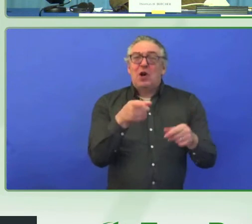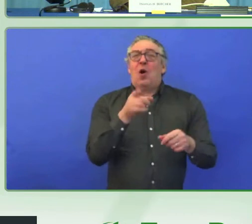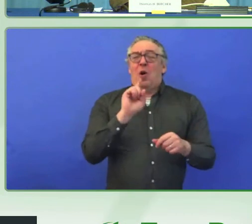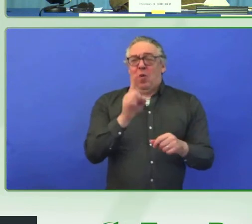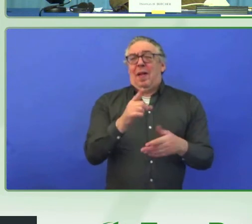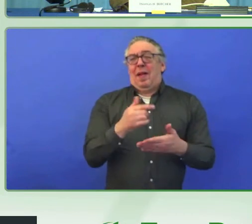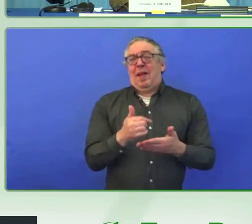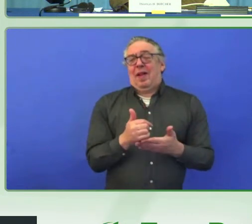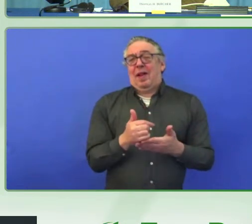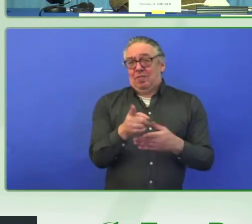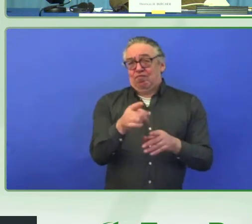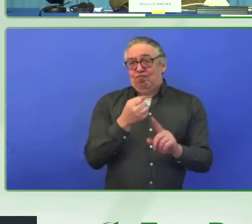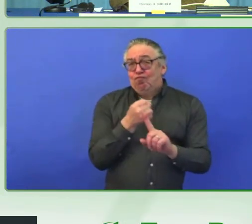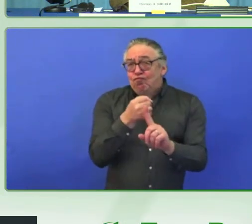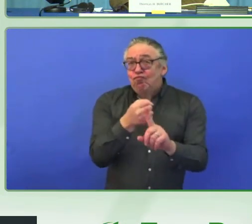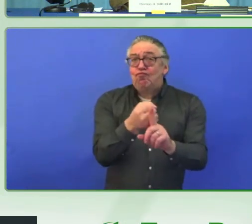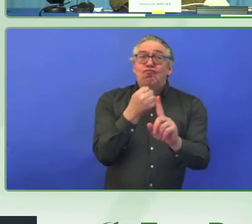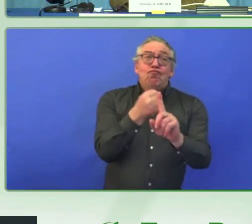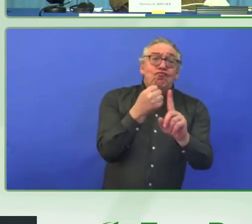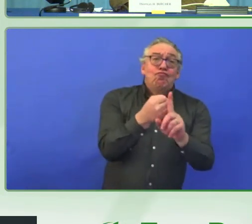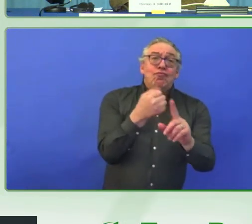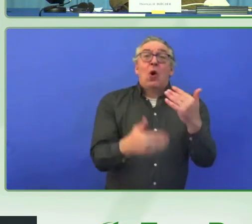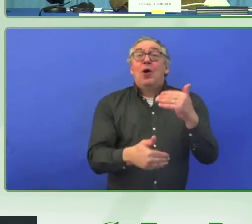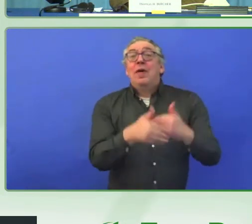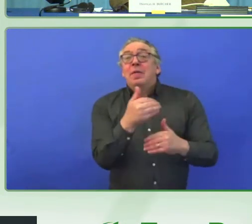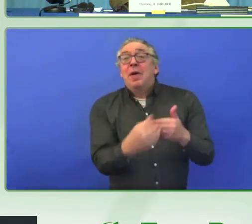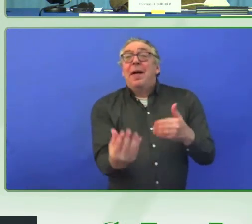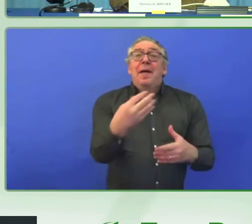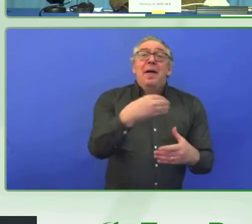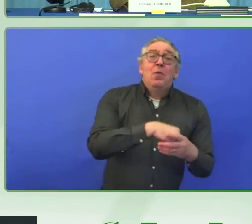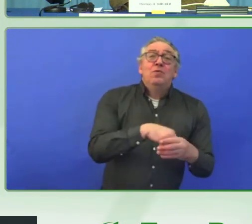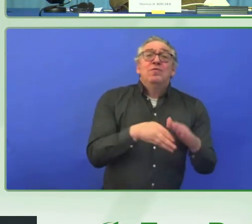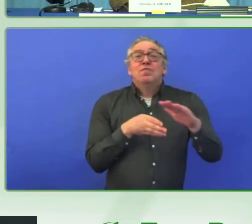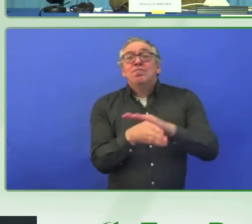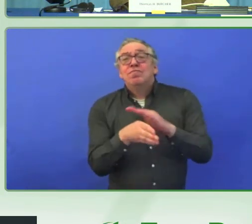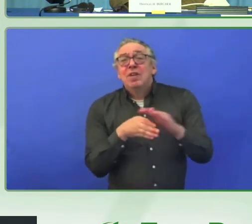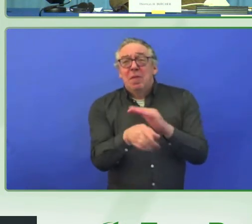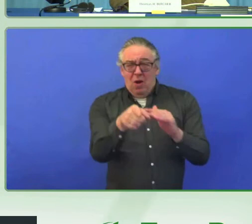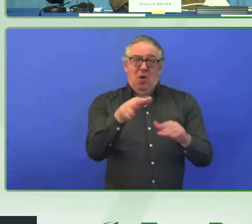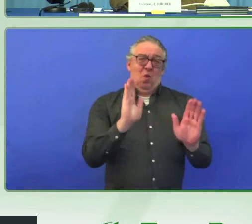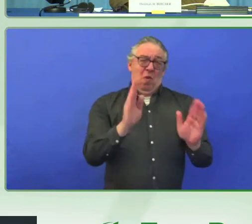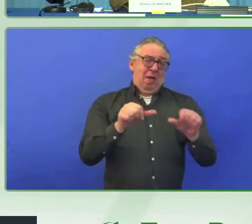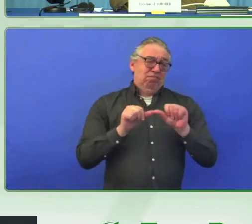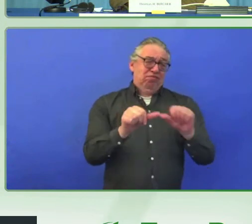and accessibility agenda. So with this, I will hand over to Tom for the